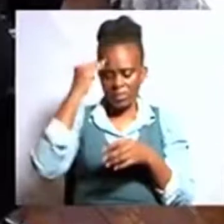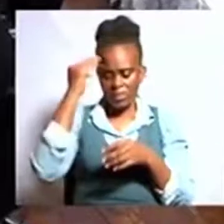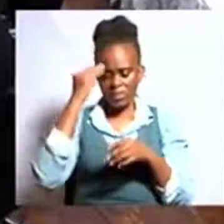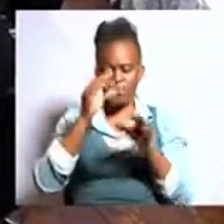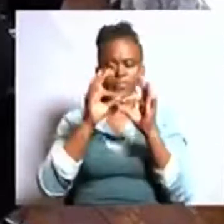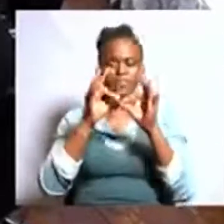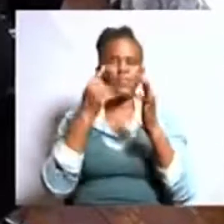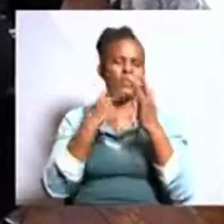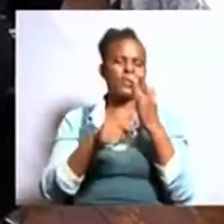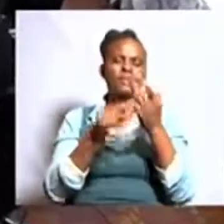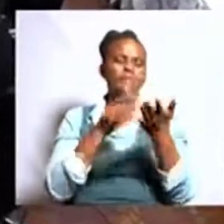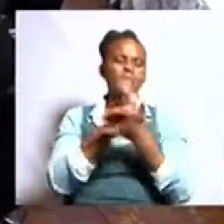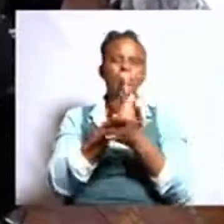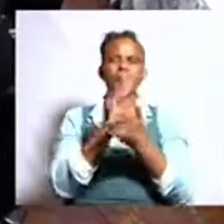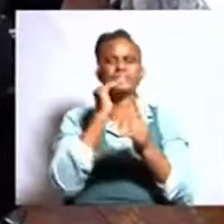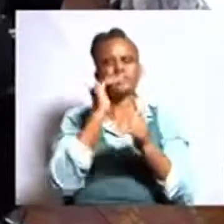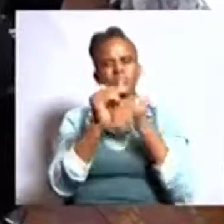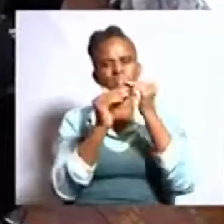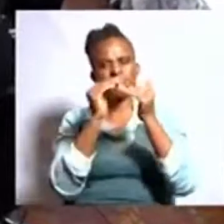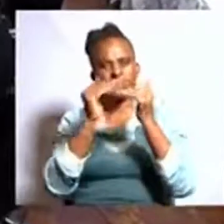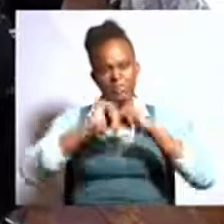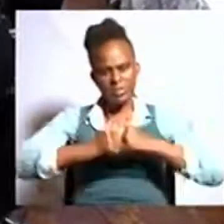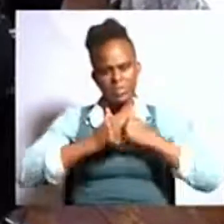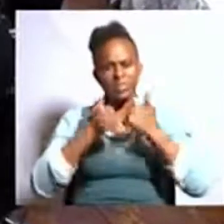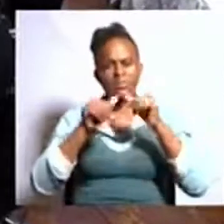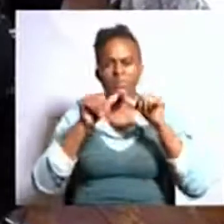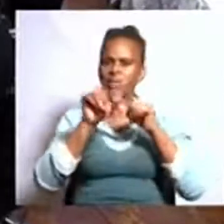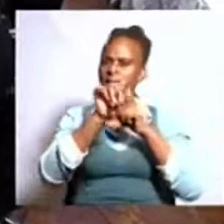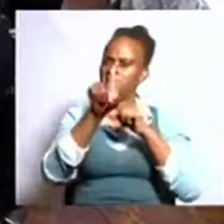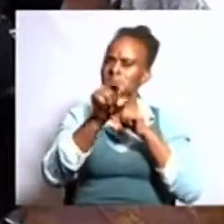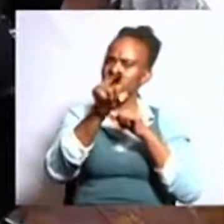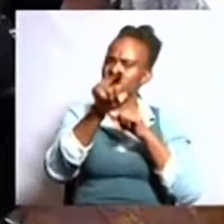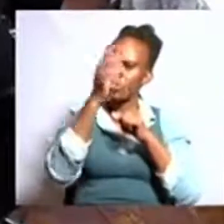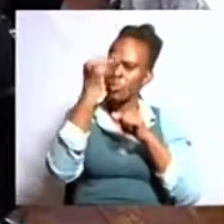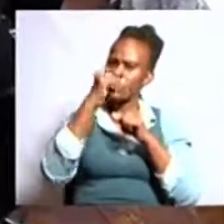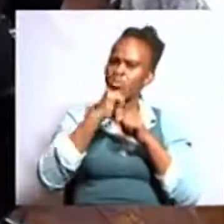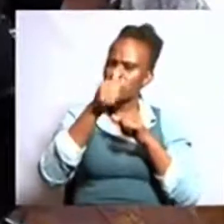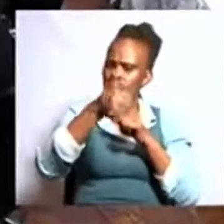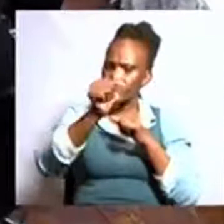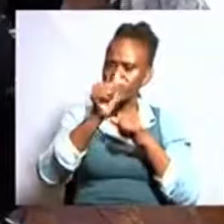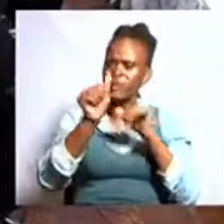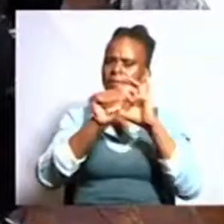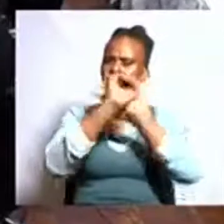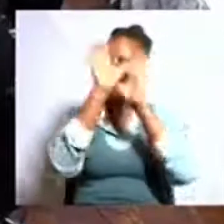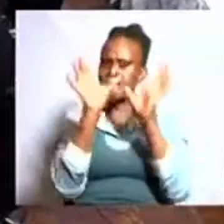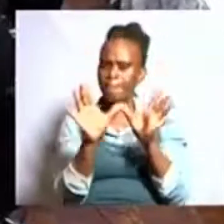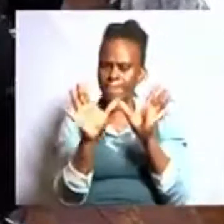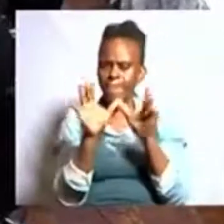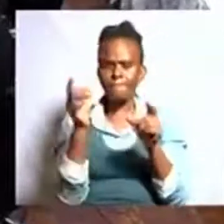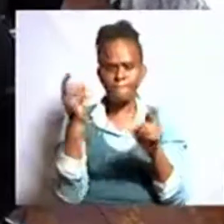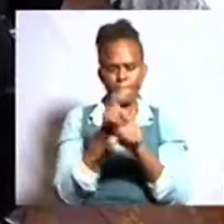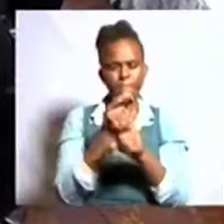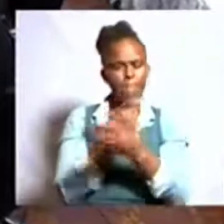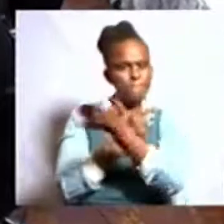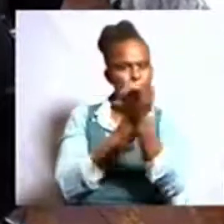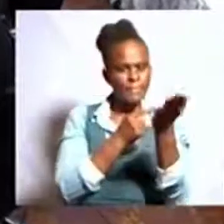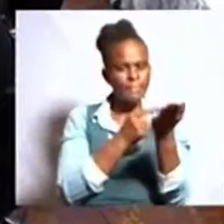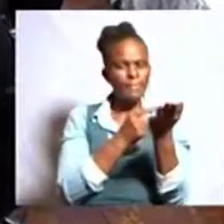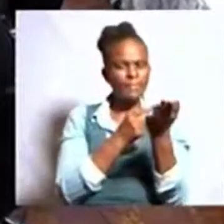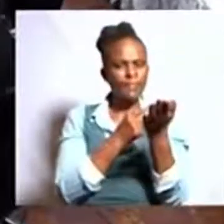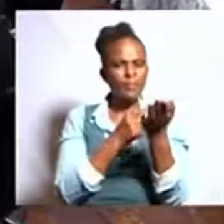well what could have been the right step to be taken. We asked you a question. Why didn't you seek clearance